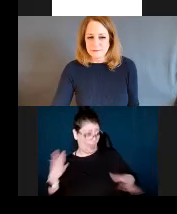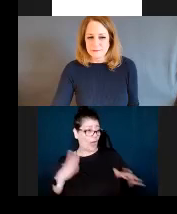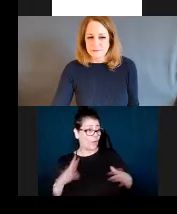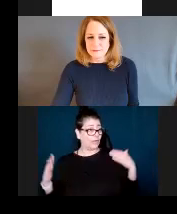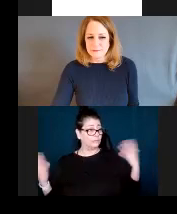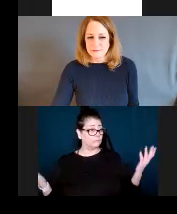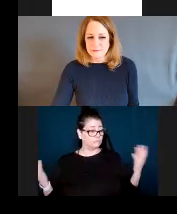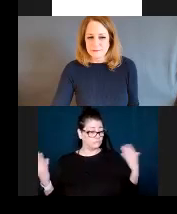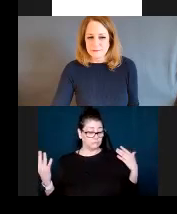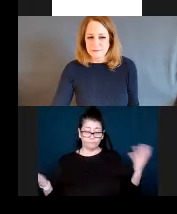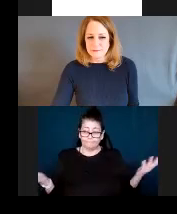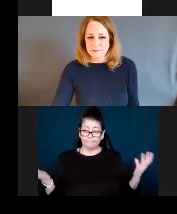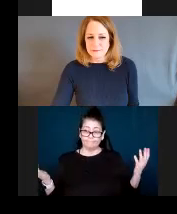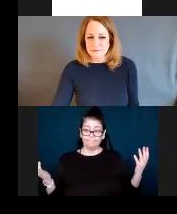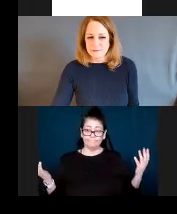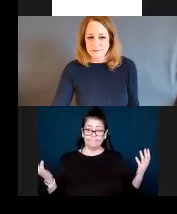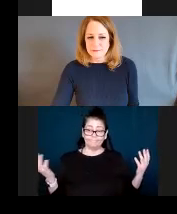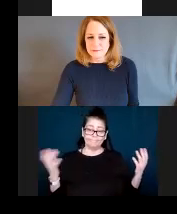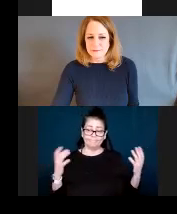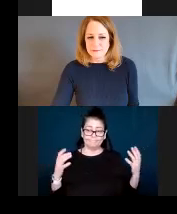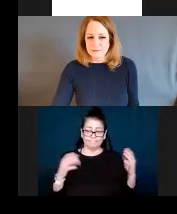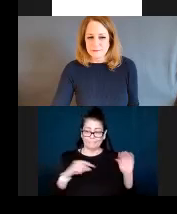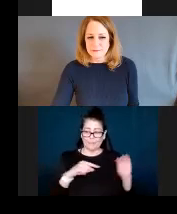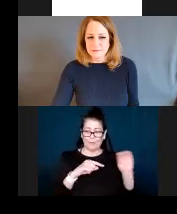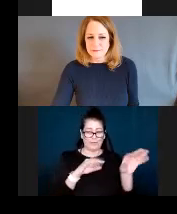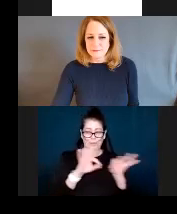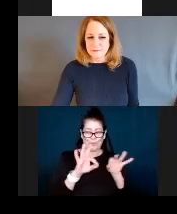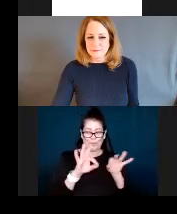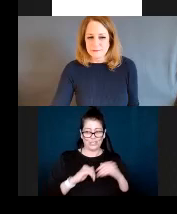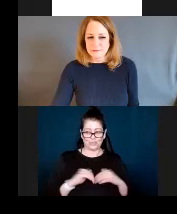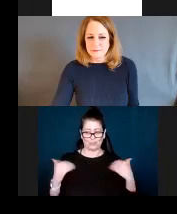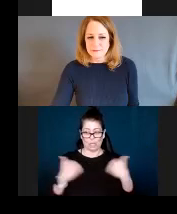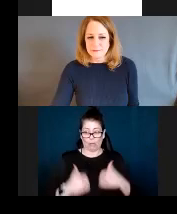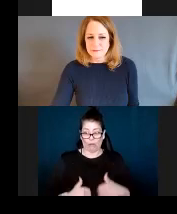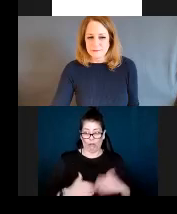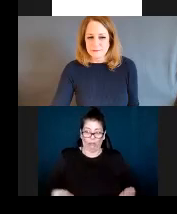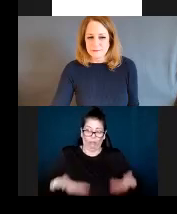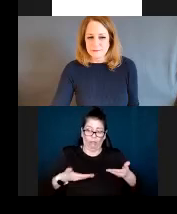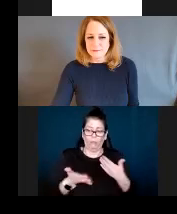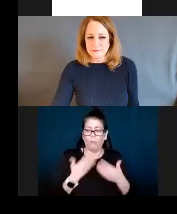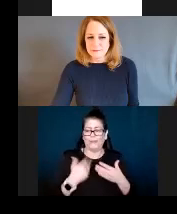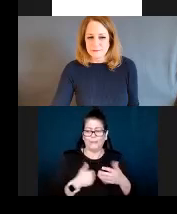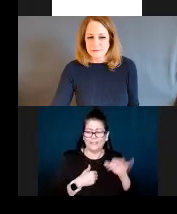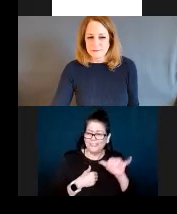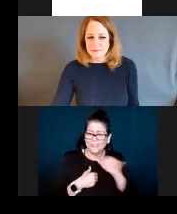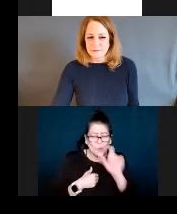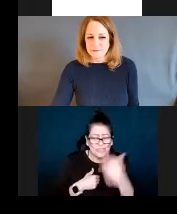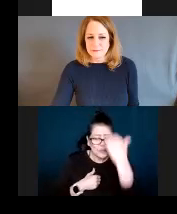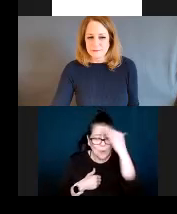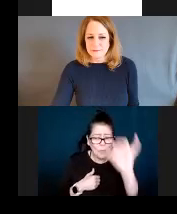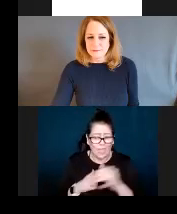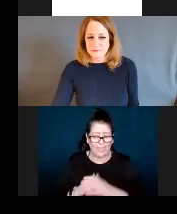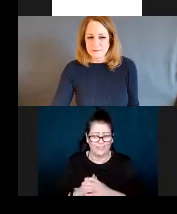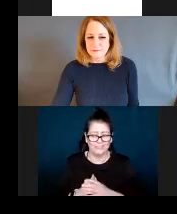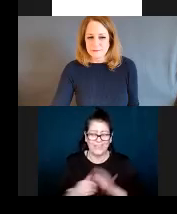something, insert a description? Those that's not information you need to know. That might be something a police officer